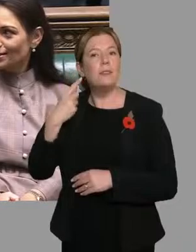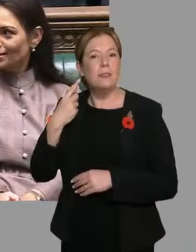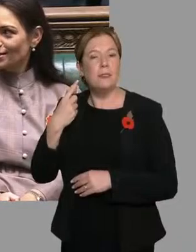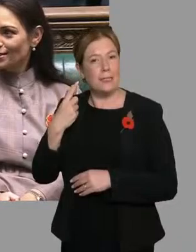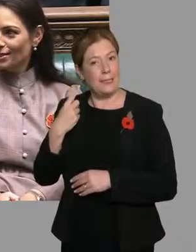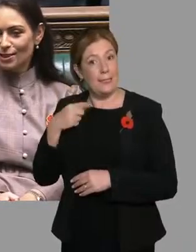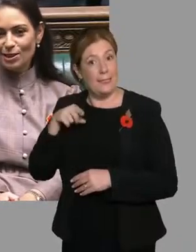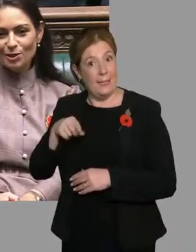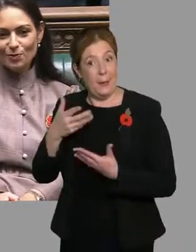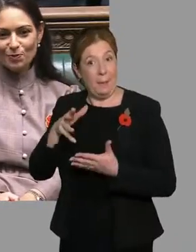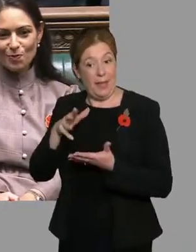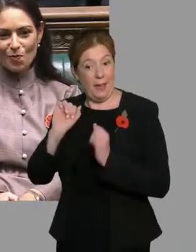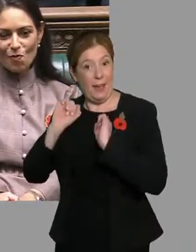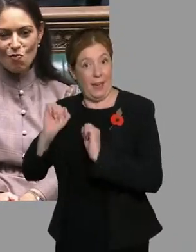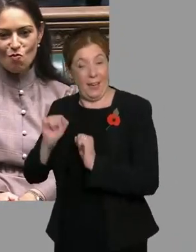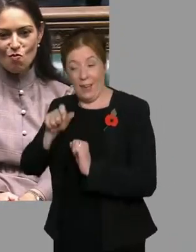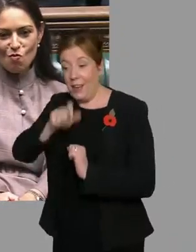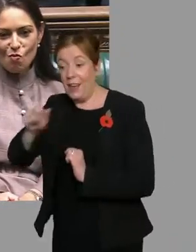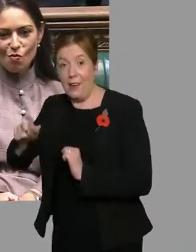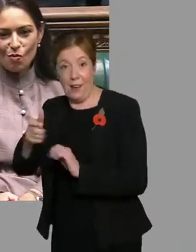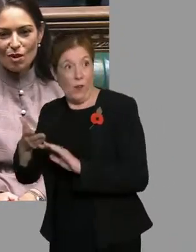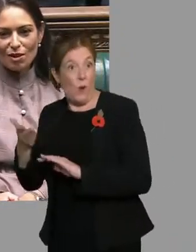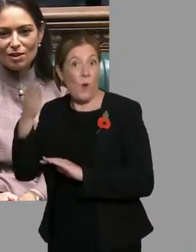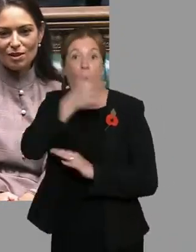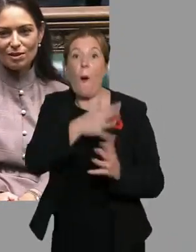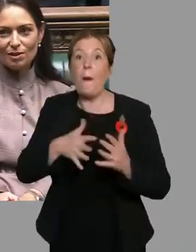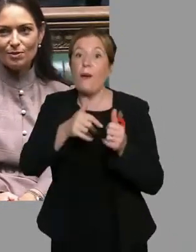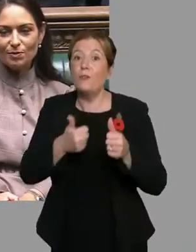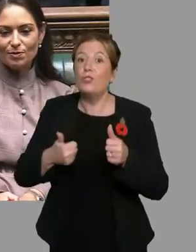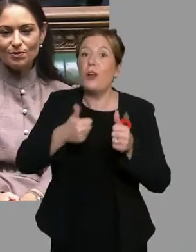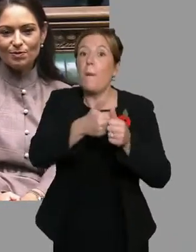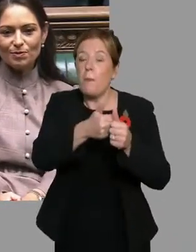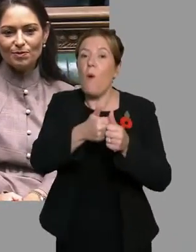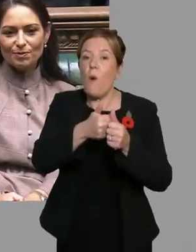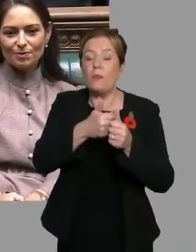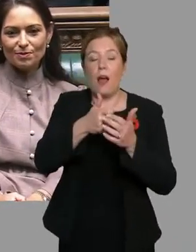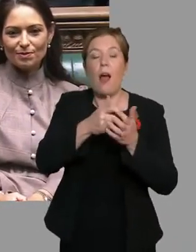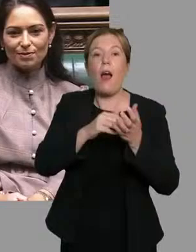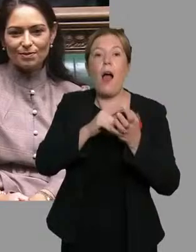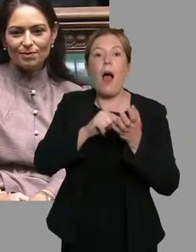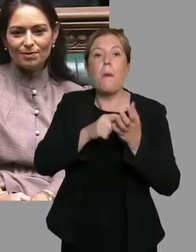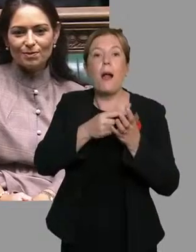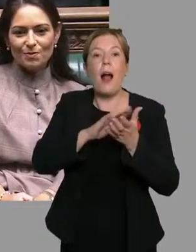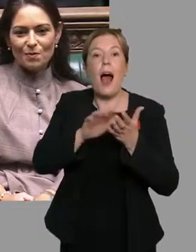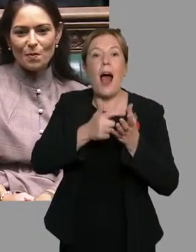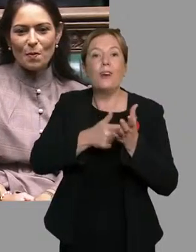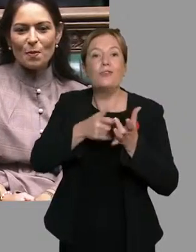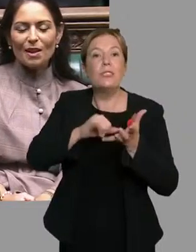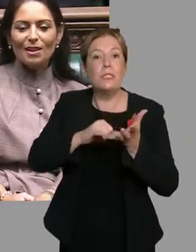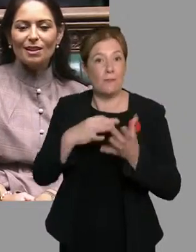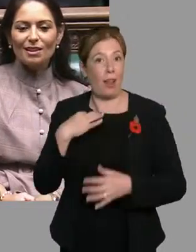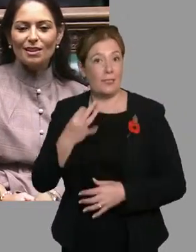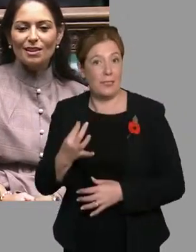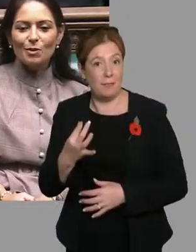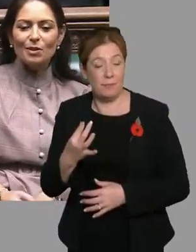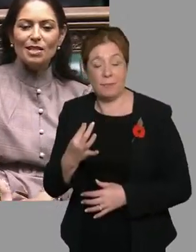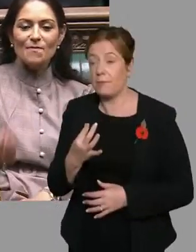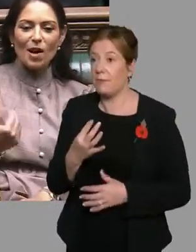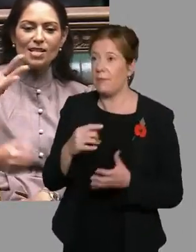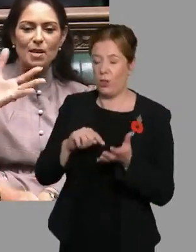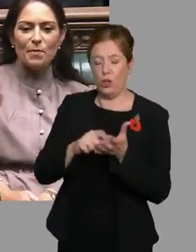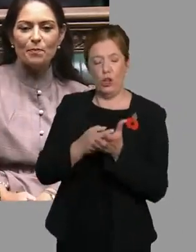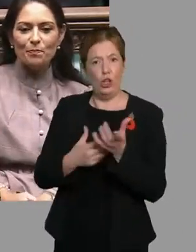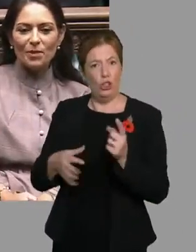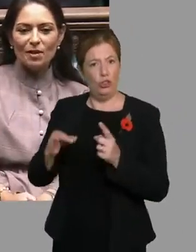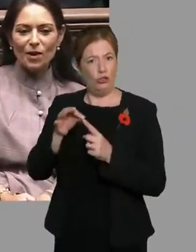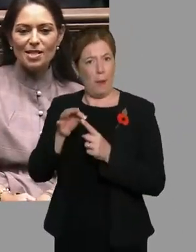Given that most of his cabinet signed a motion to ban President Trump from addressing Parliament, will the Prime Minister show that